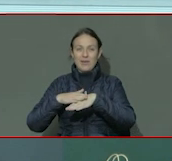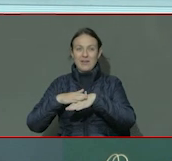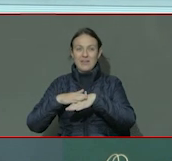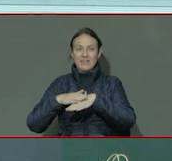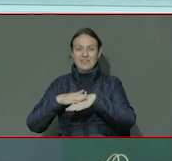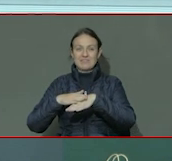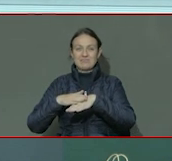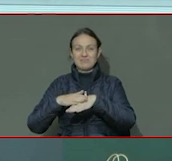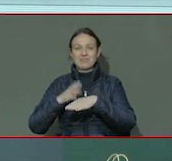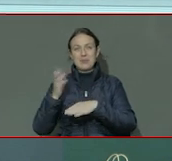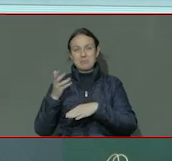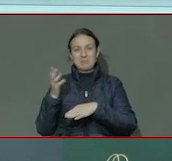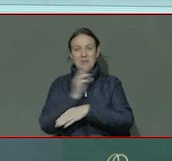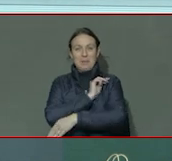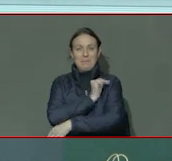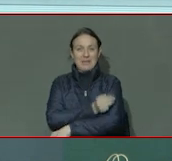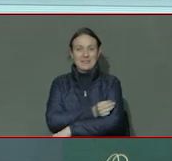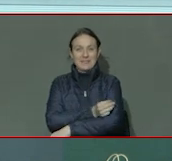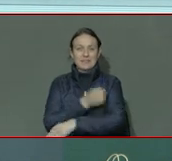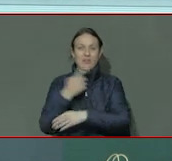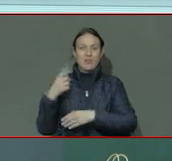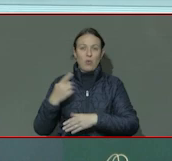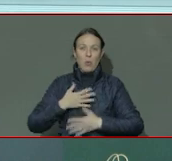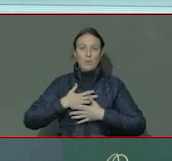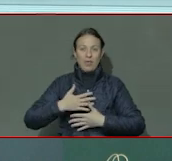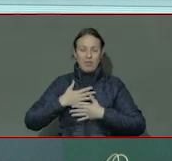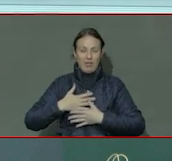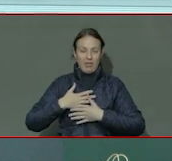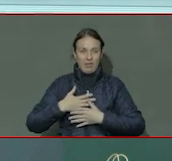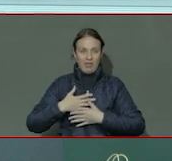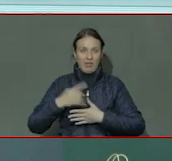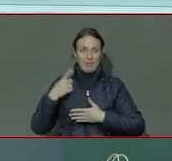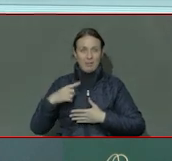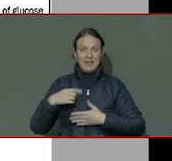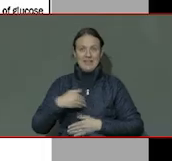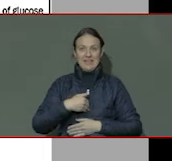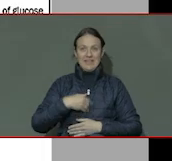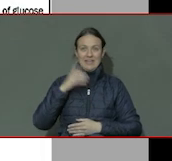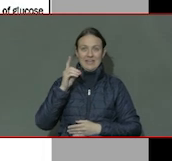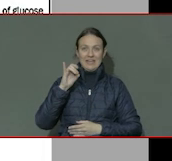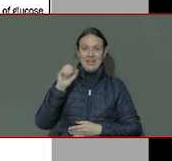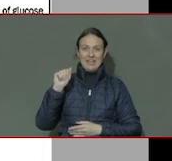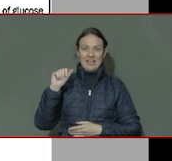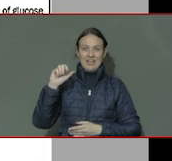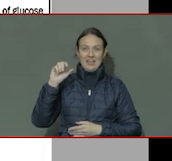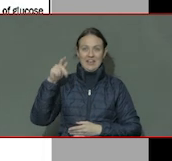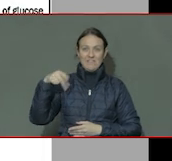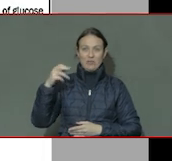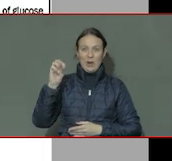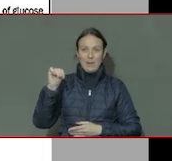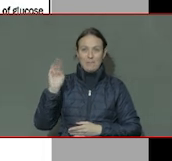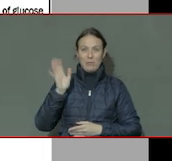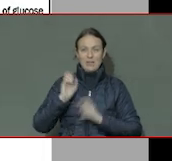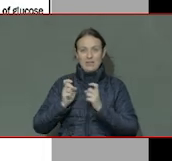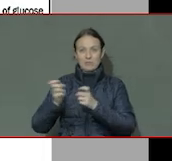the muscles or the breathing muscles. But the diaphragm will have to increase the speed so that we